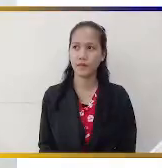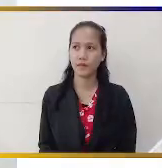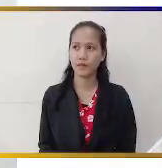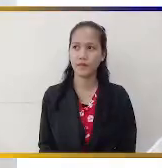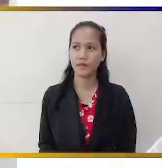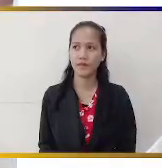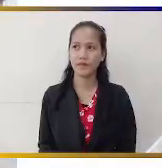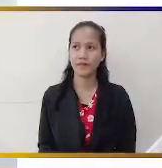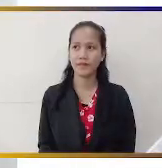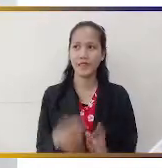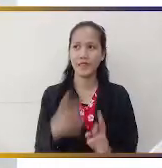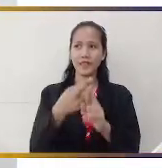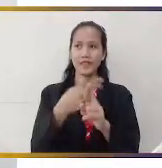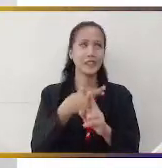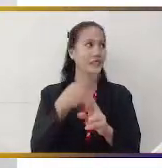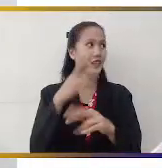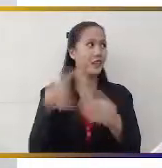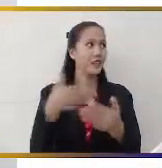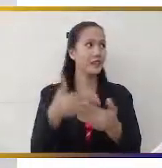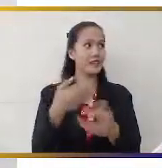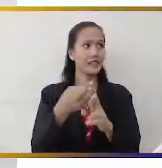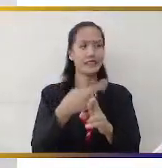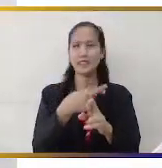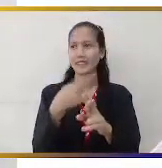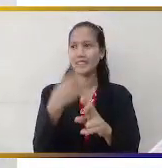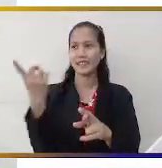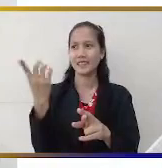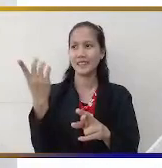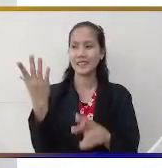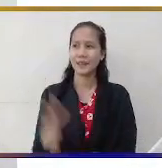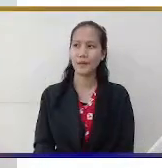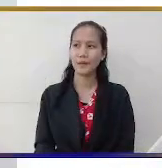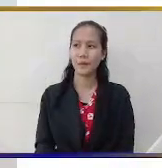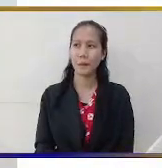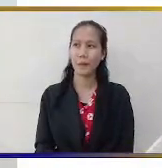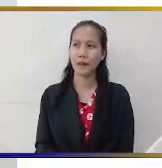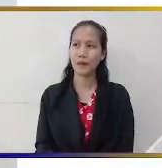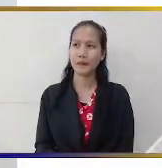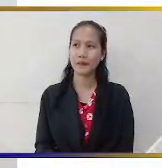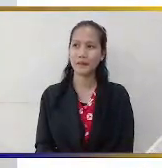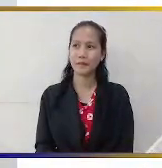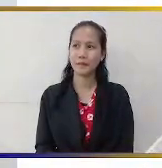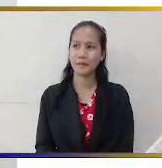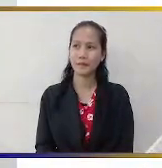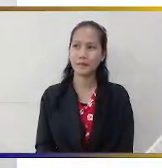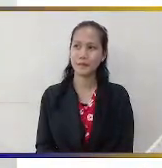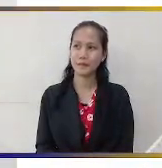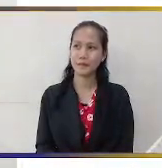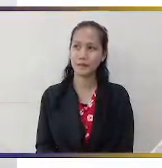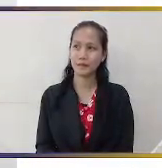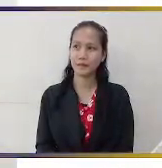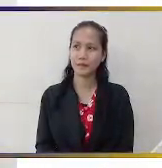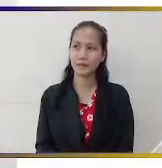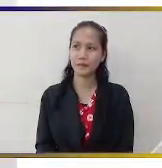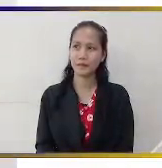back. This back. And you were hoping to get this back. That went to this